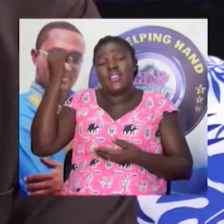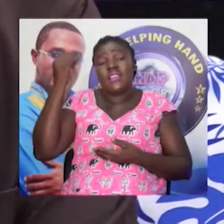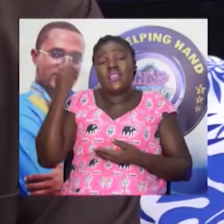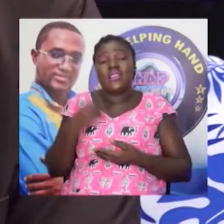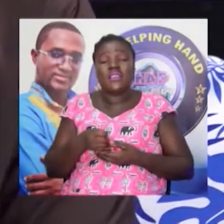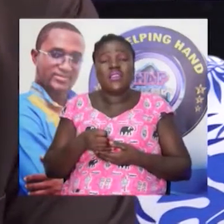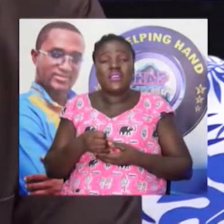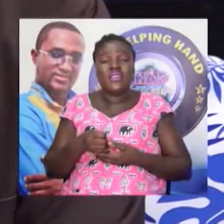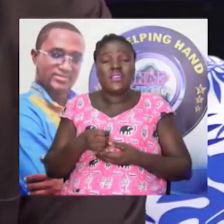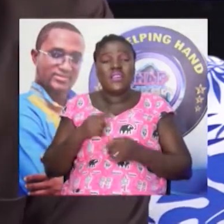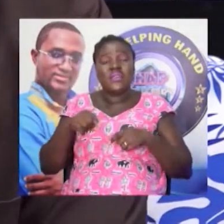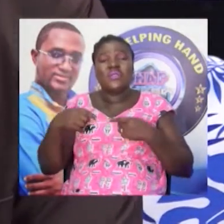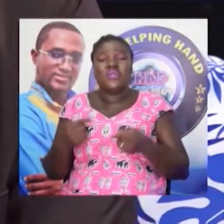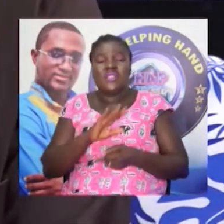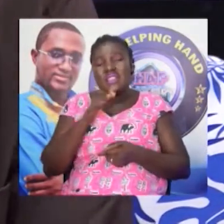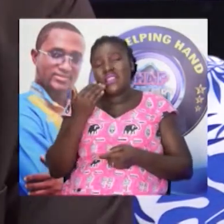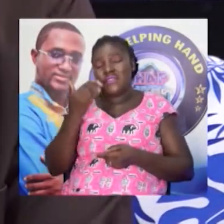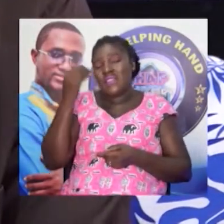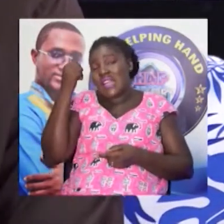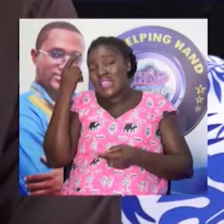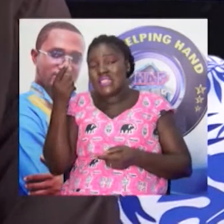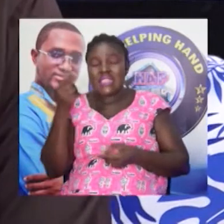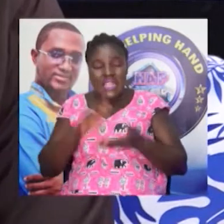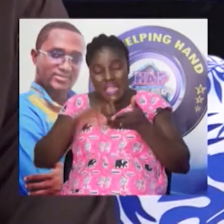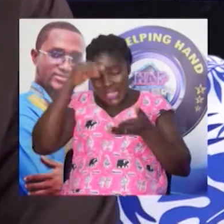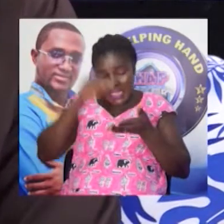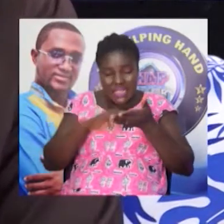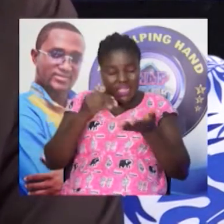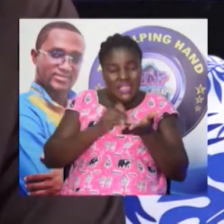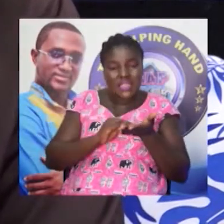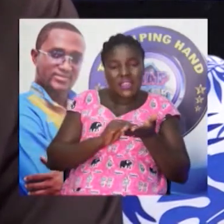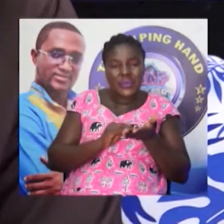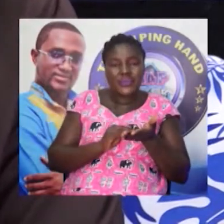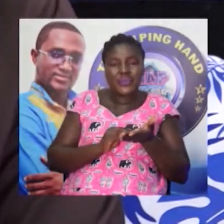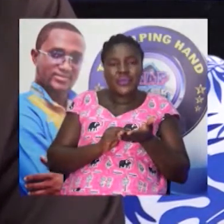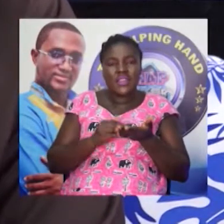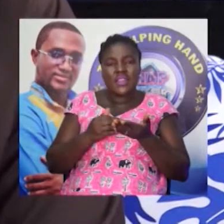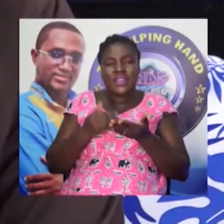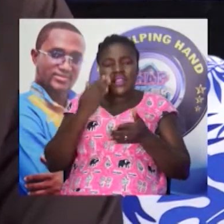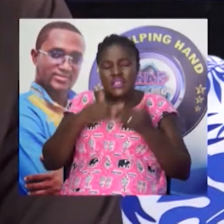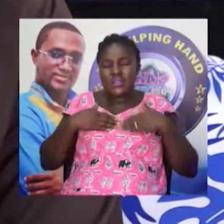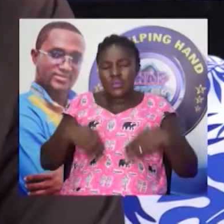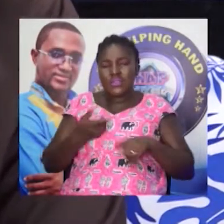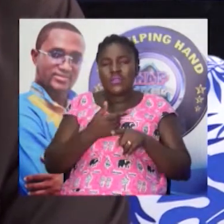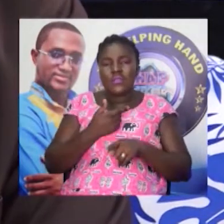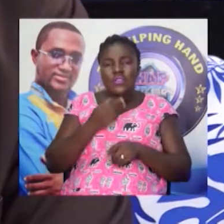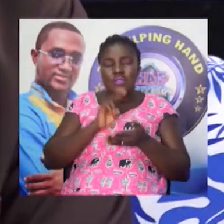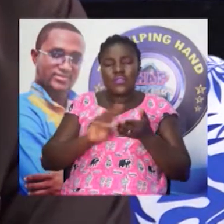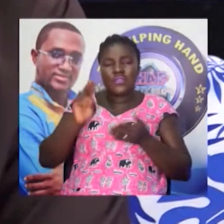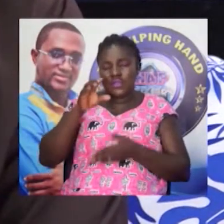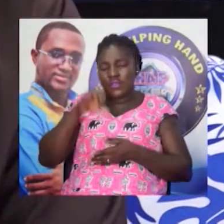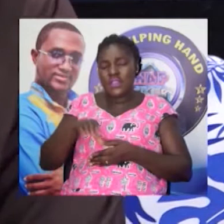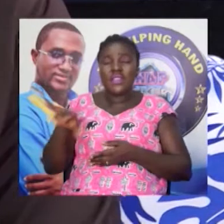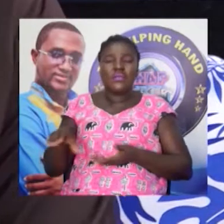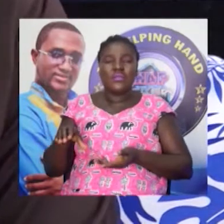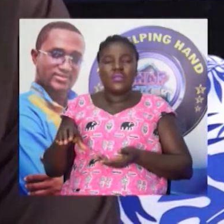they will not understand. You are learning Braille. Sometimes, I remember somebody from the University of Cape Coast at that time, that I'm